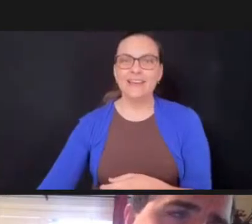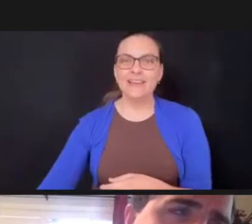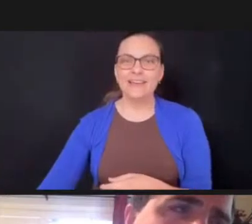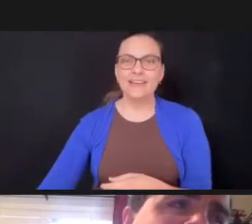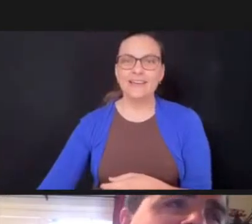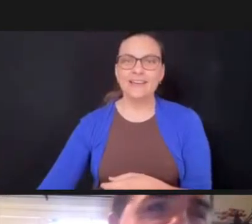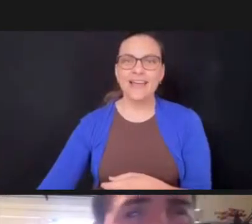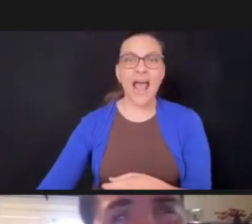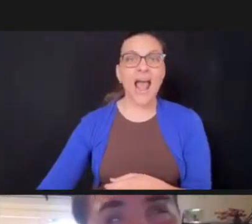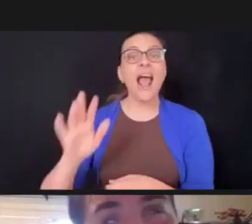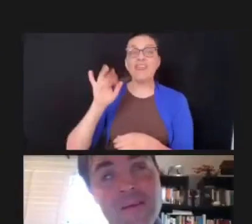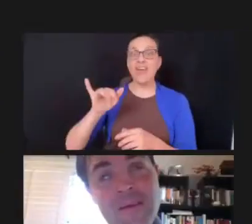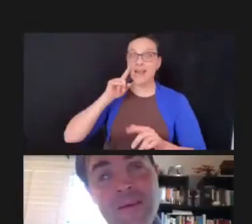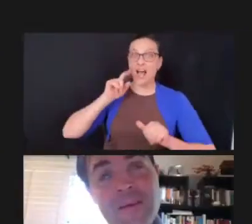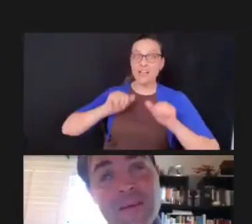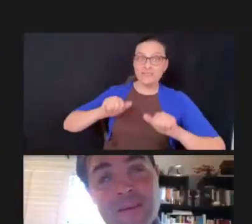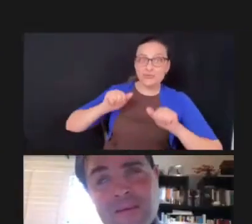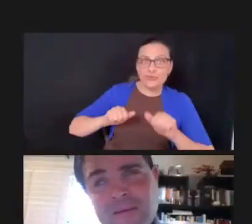sucks.